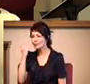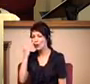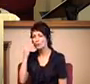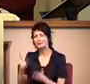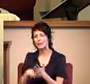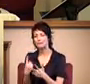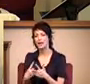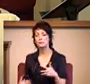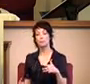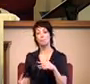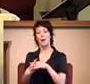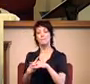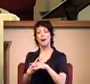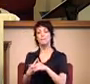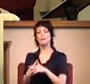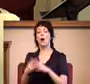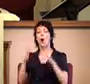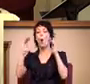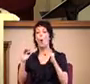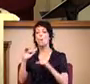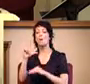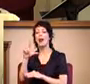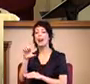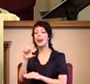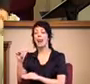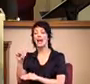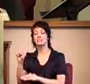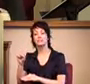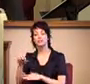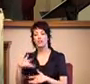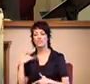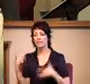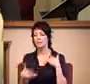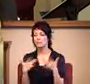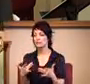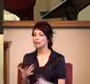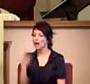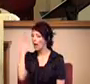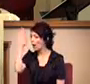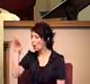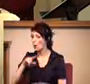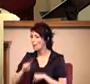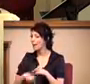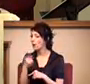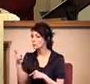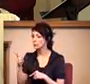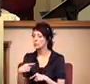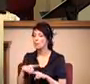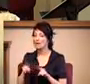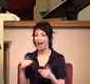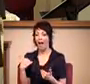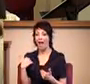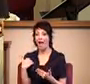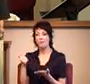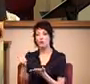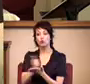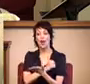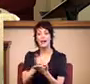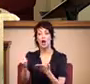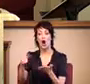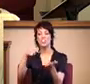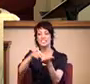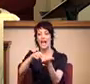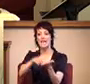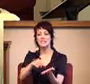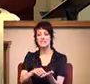that, I don't know about you, but I'm probably not the only one who's got credit card debt. Right? How many of you felt,